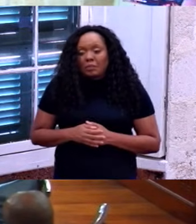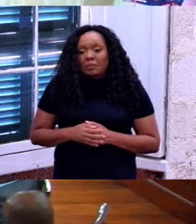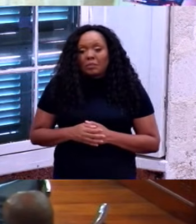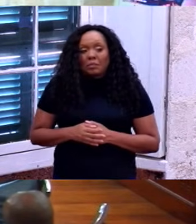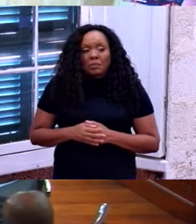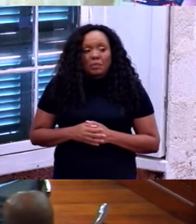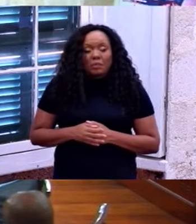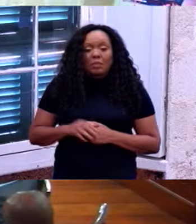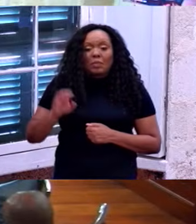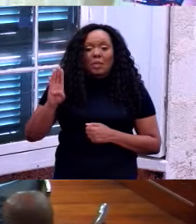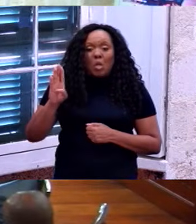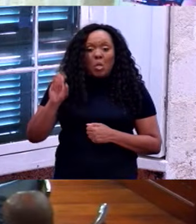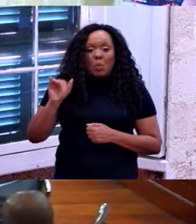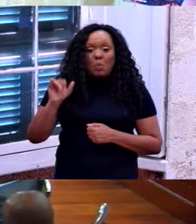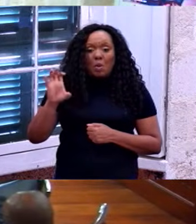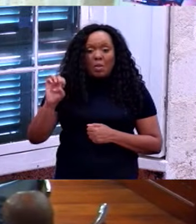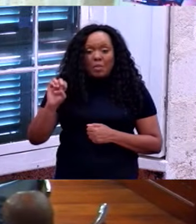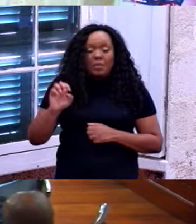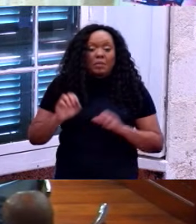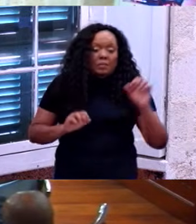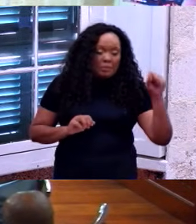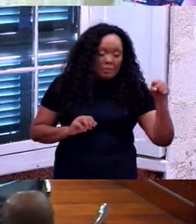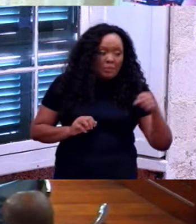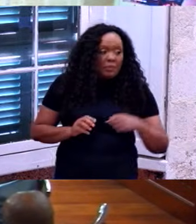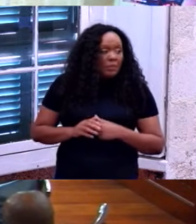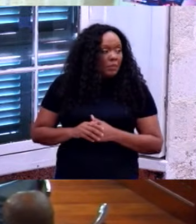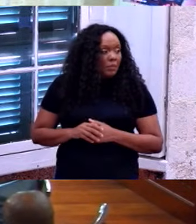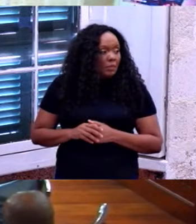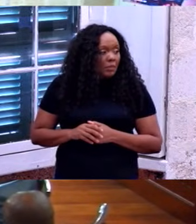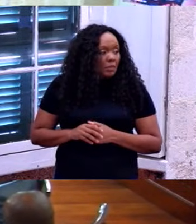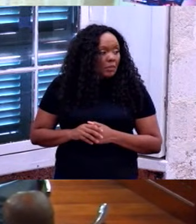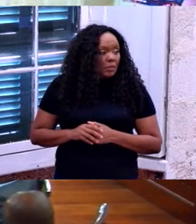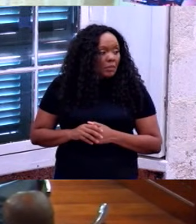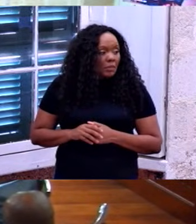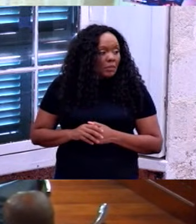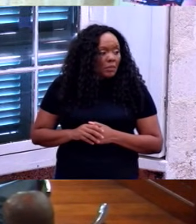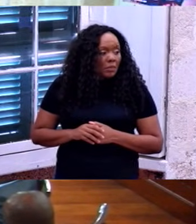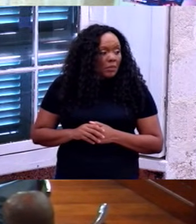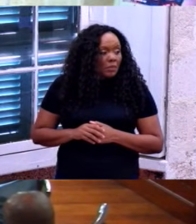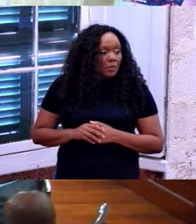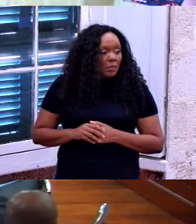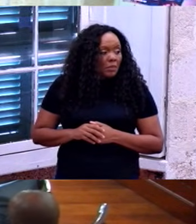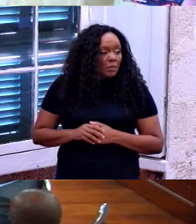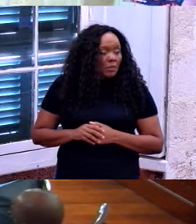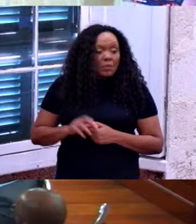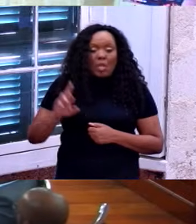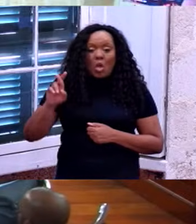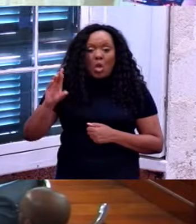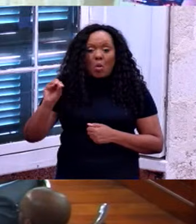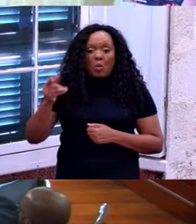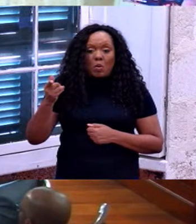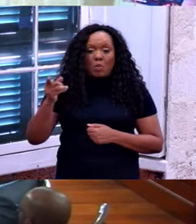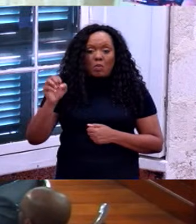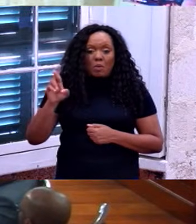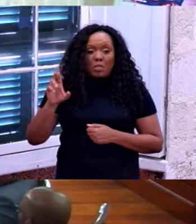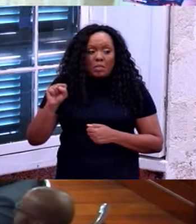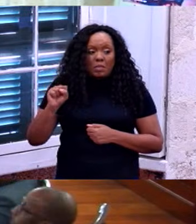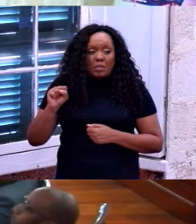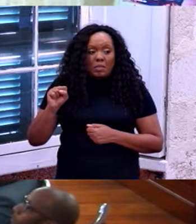Senator Kevin Boyce, Aye. Senator Reverend Canon Dr. John Rogers,